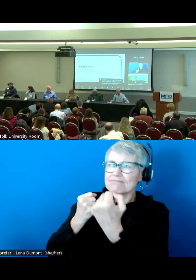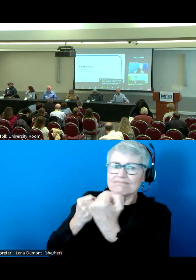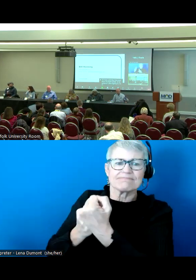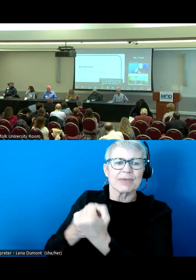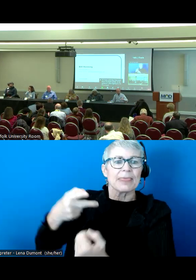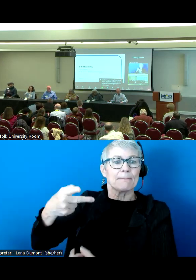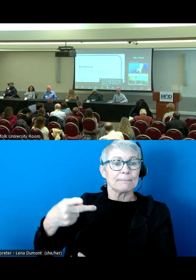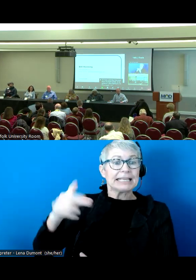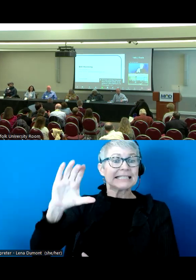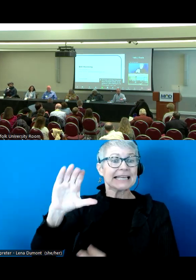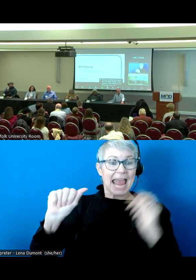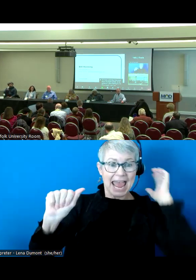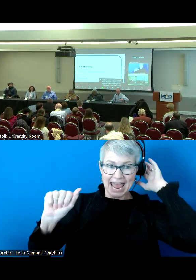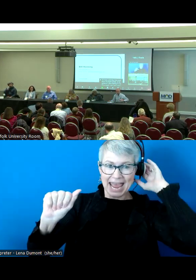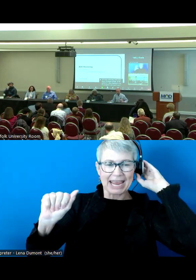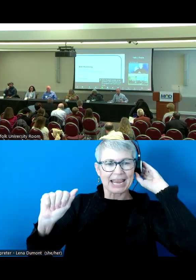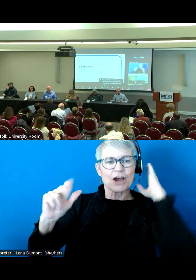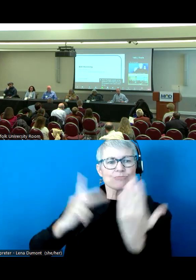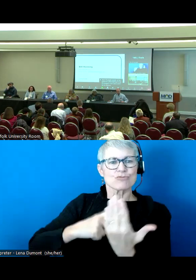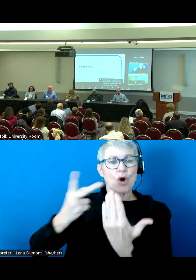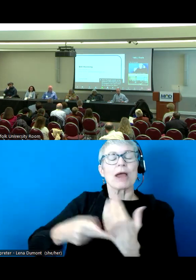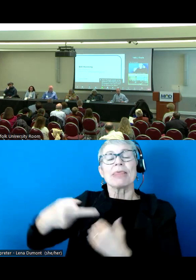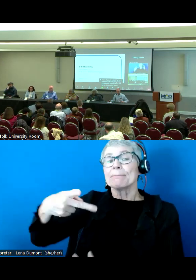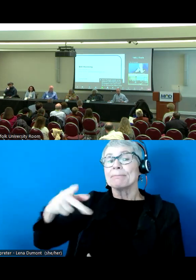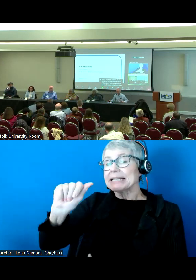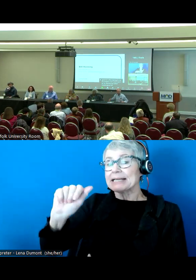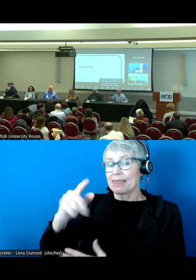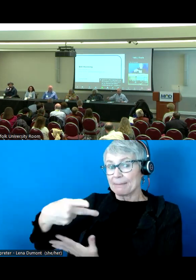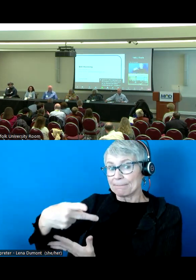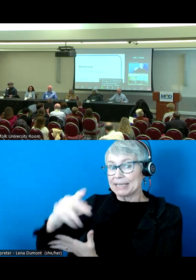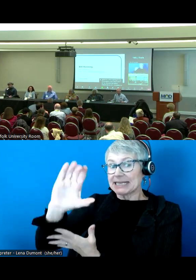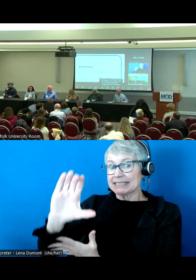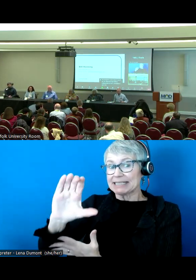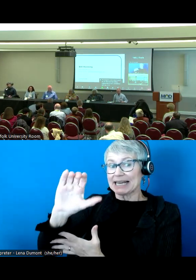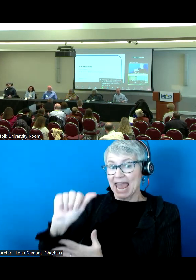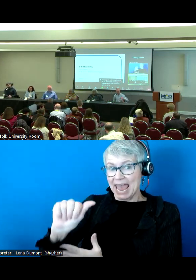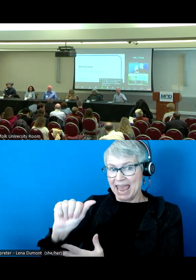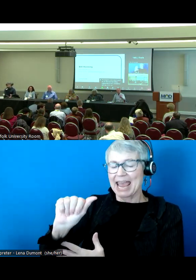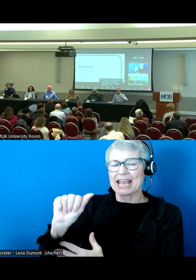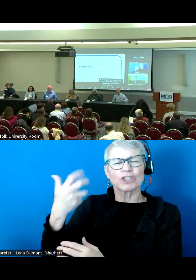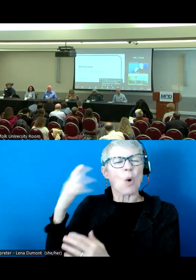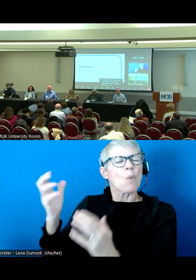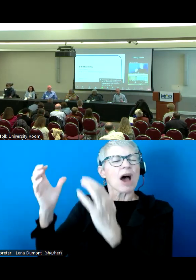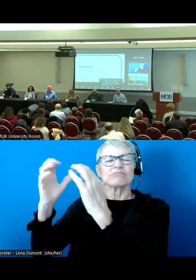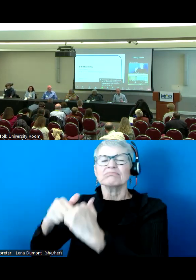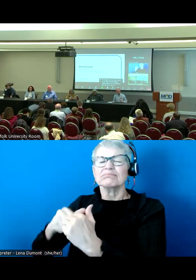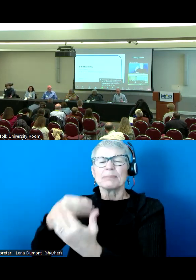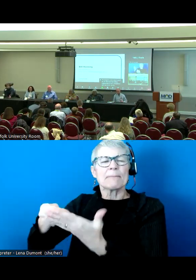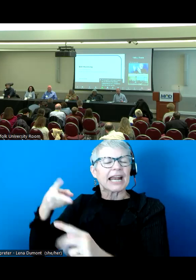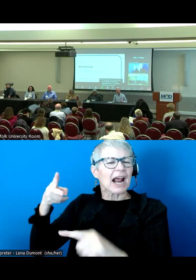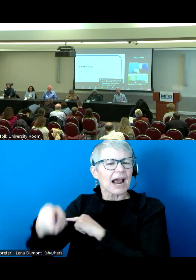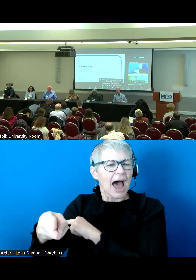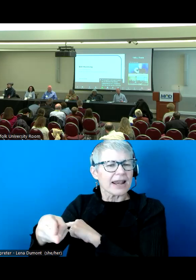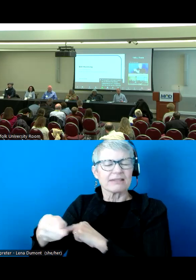that allows independence and compliance with the ADA via the Olmsted Supreme Court decision. I said to the secretary, a very gracious